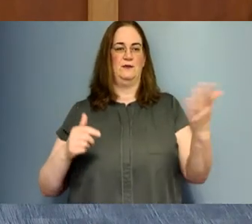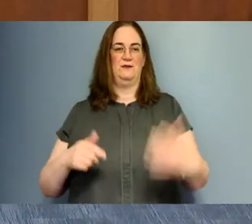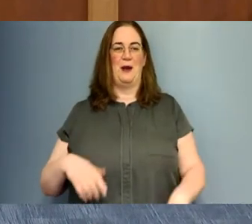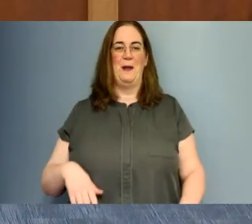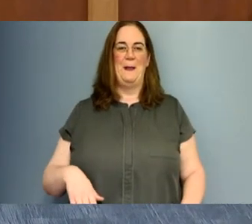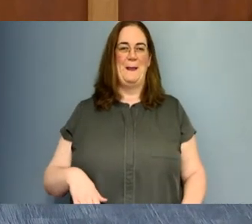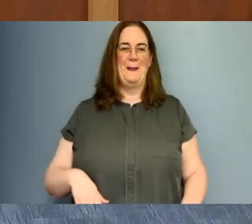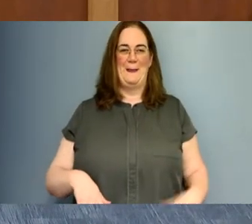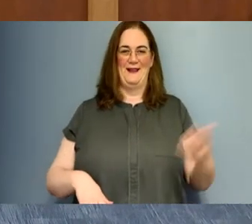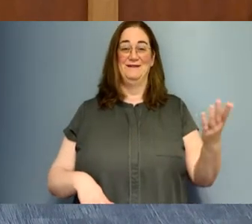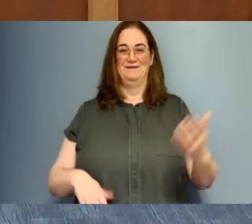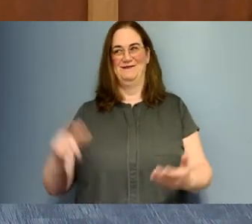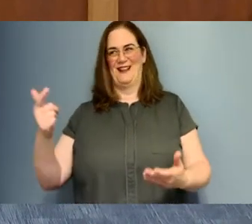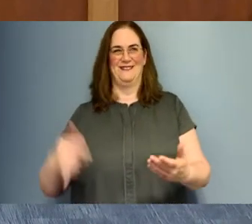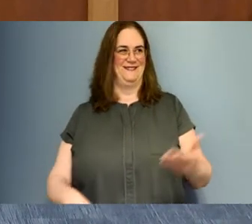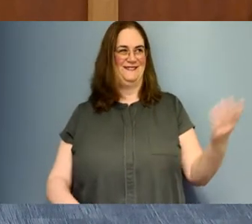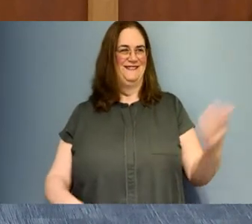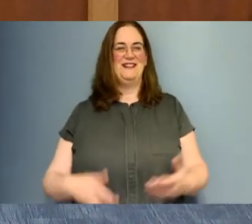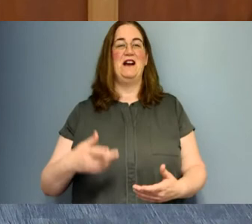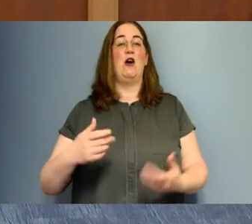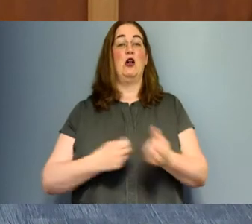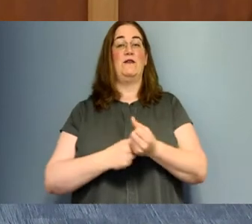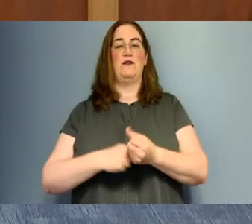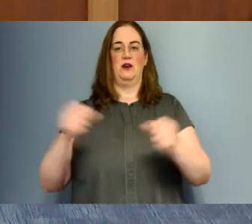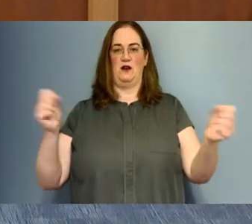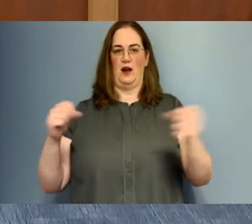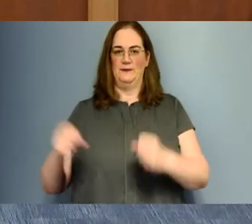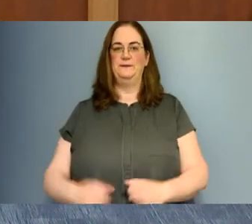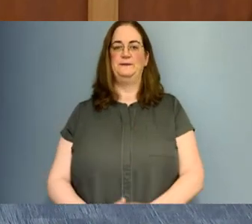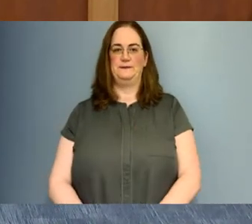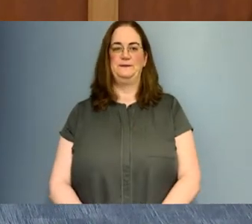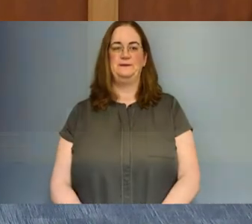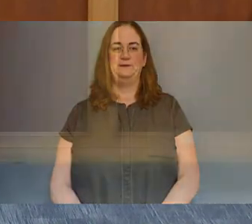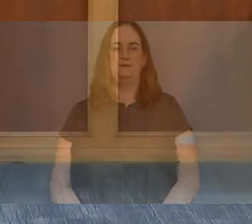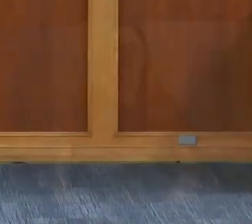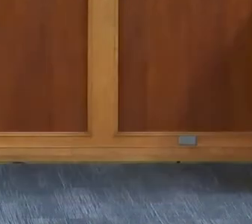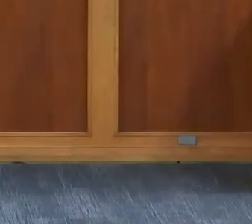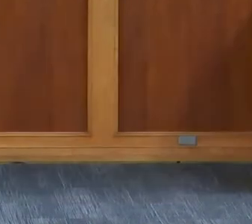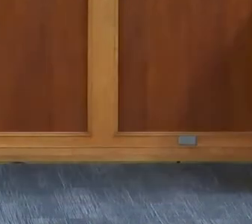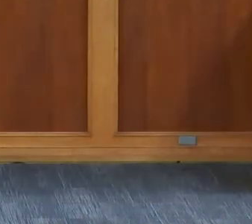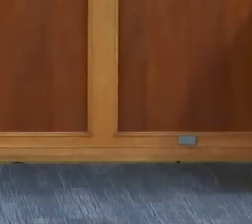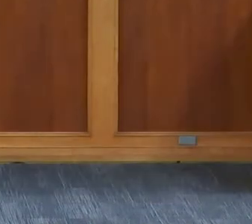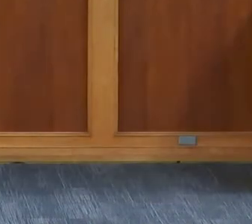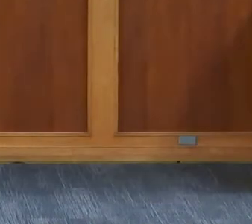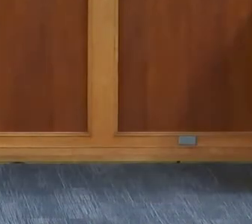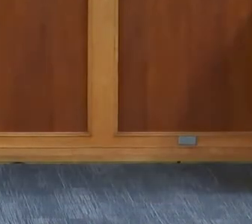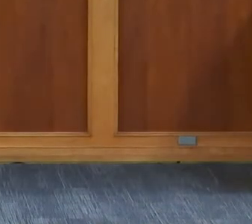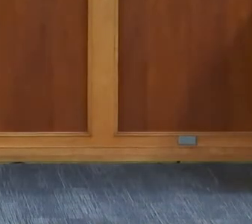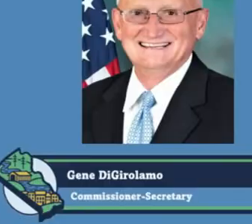adjourn. Sorry. There you go. All in favor? Aye. Aye. Aye.